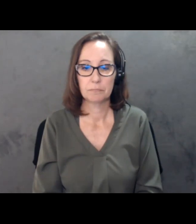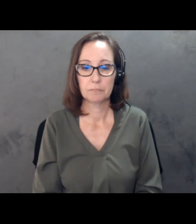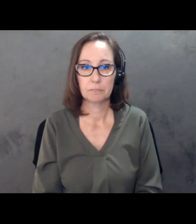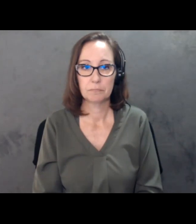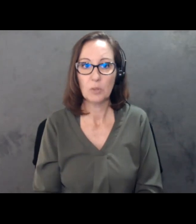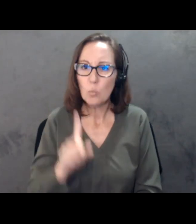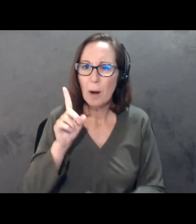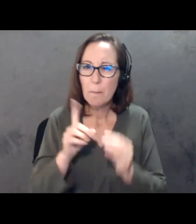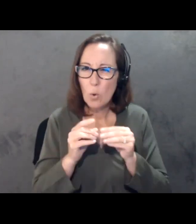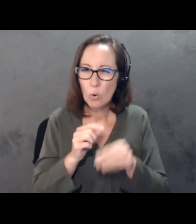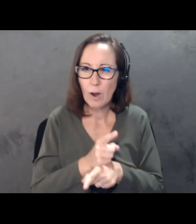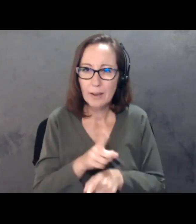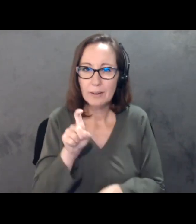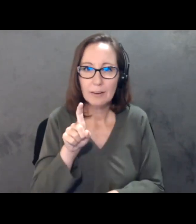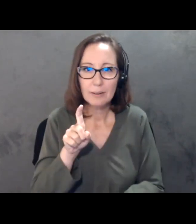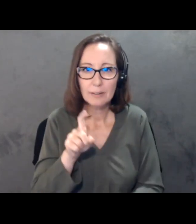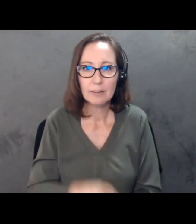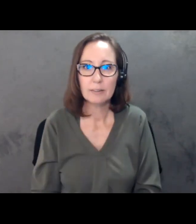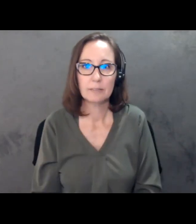Did we have one more poll question?